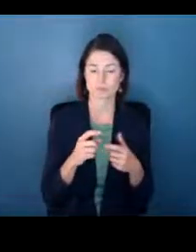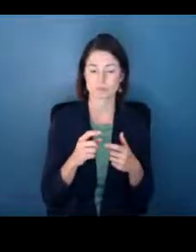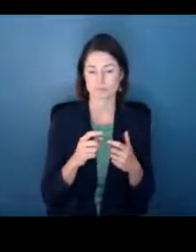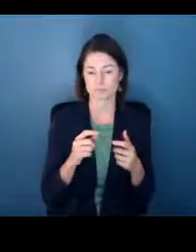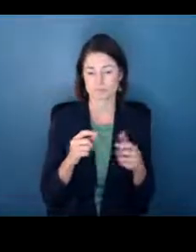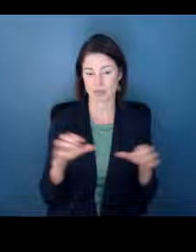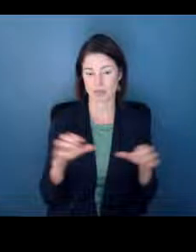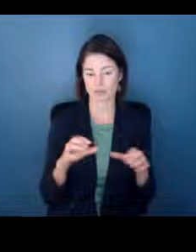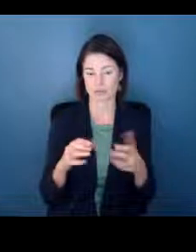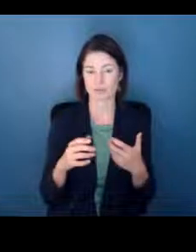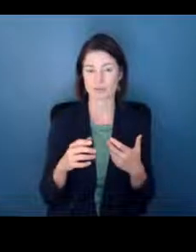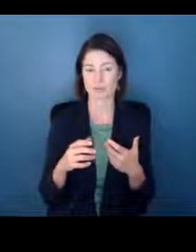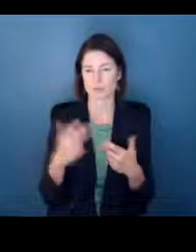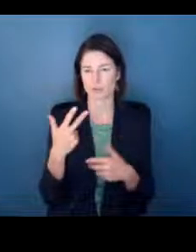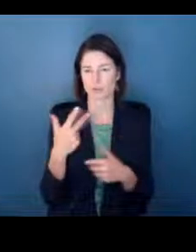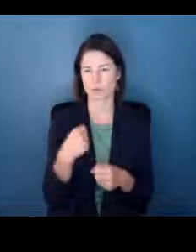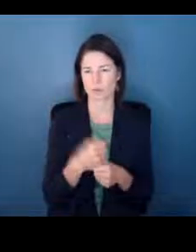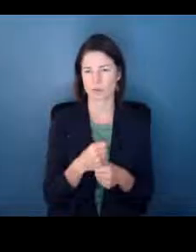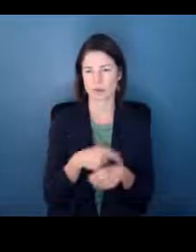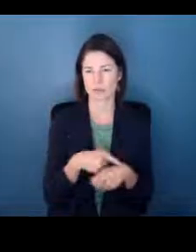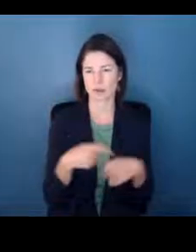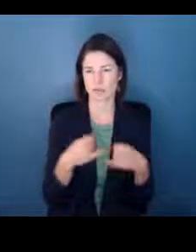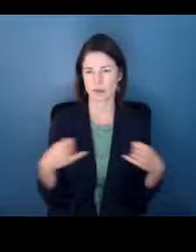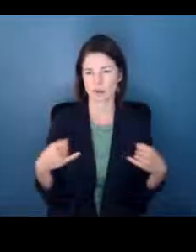which had a 3-year timeline for implementation, have been